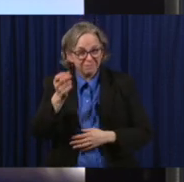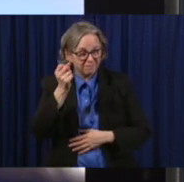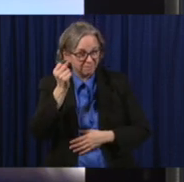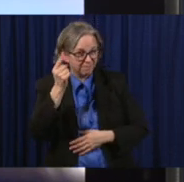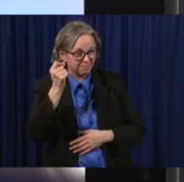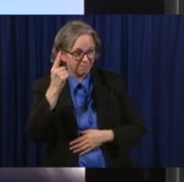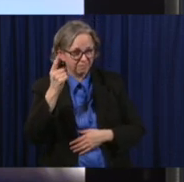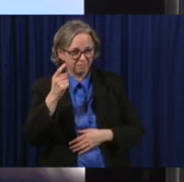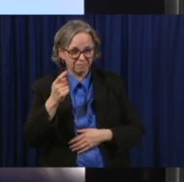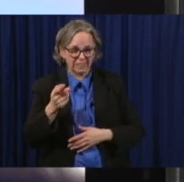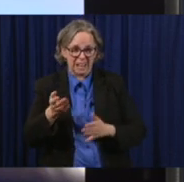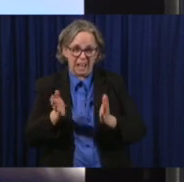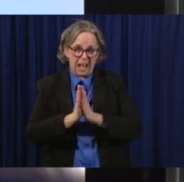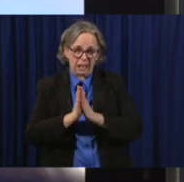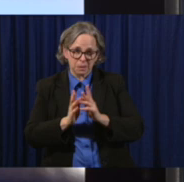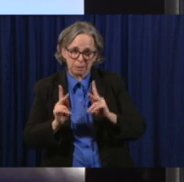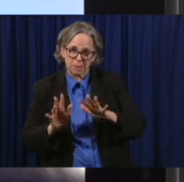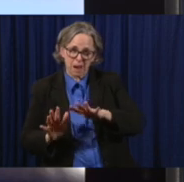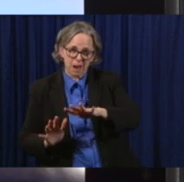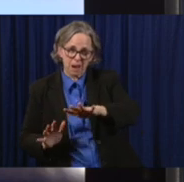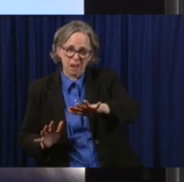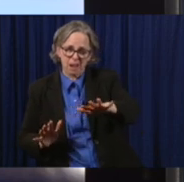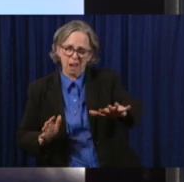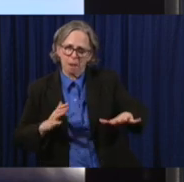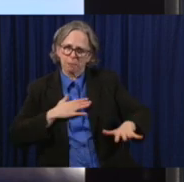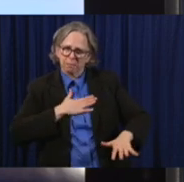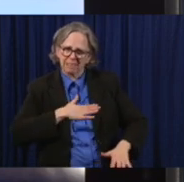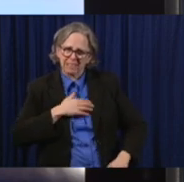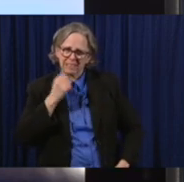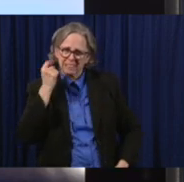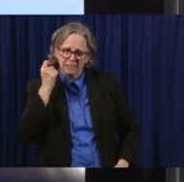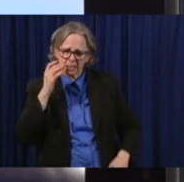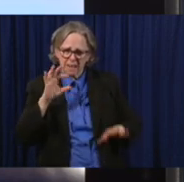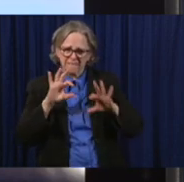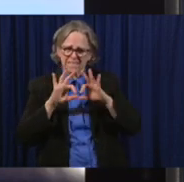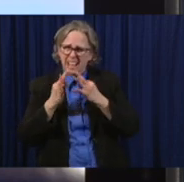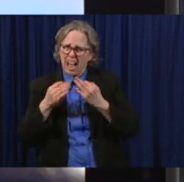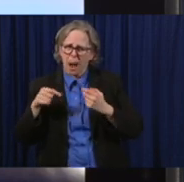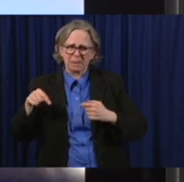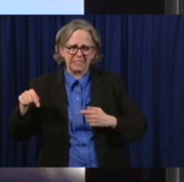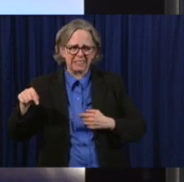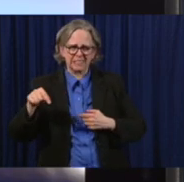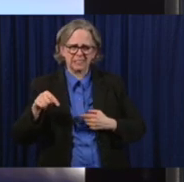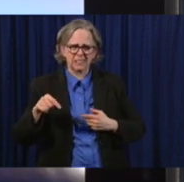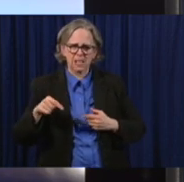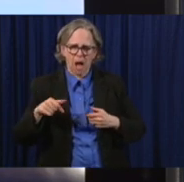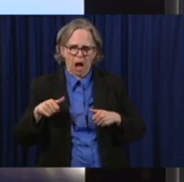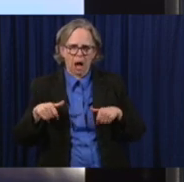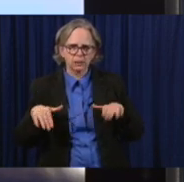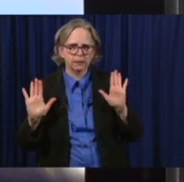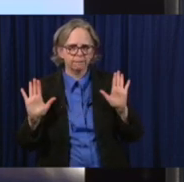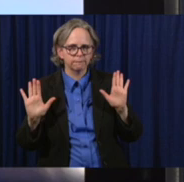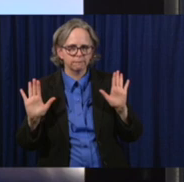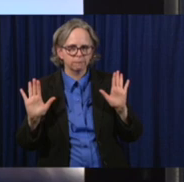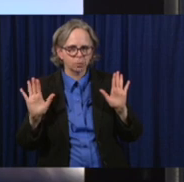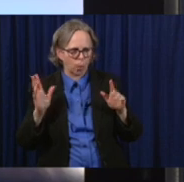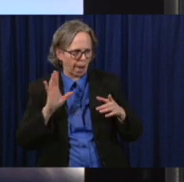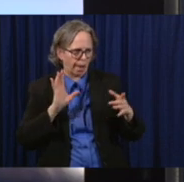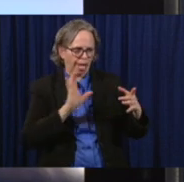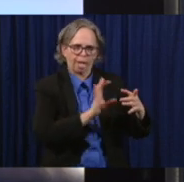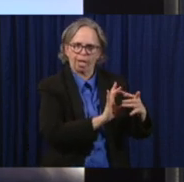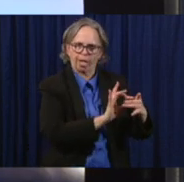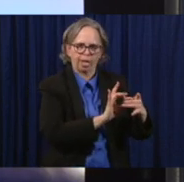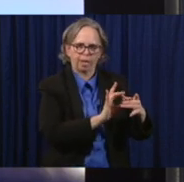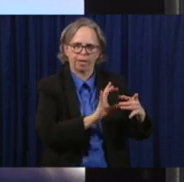though, what families have had to sacrifice during this time. And when I mentioned time, it's really